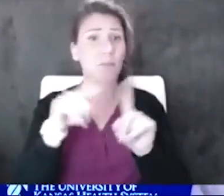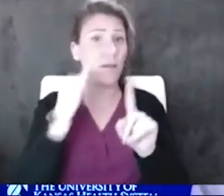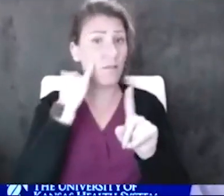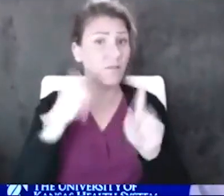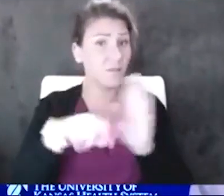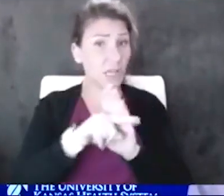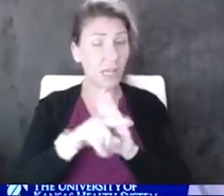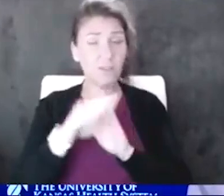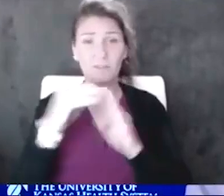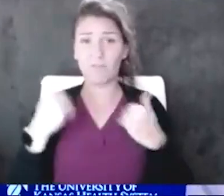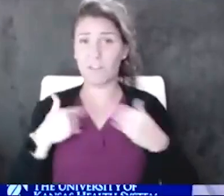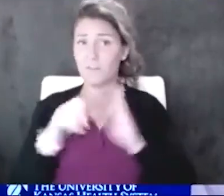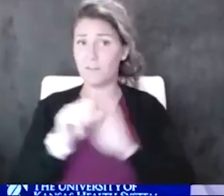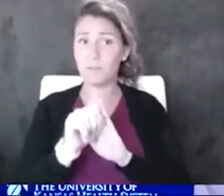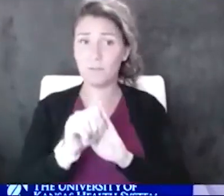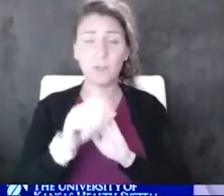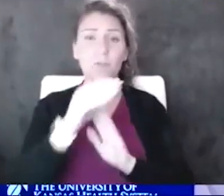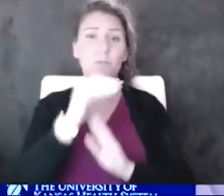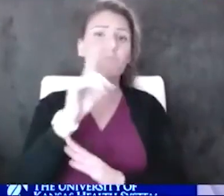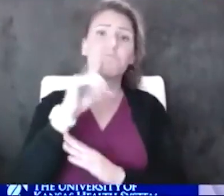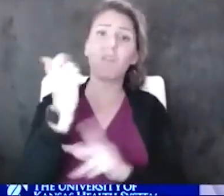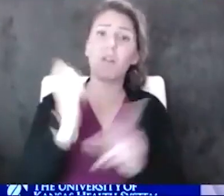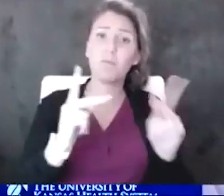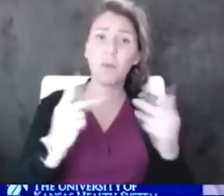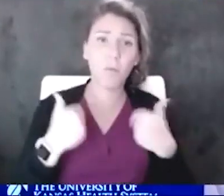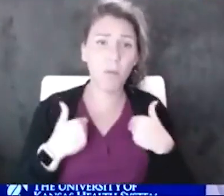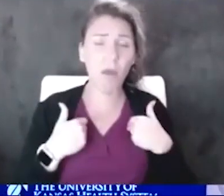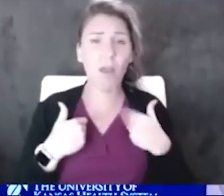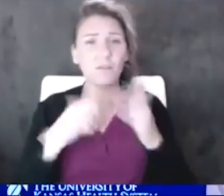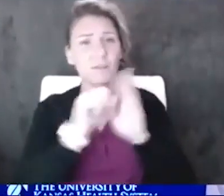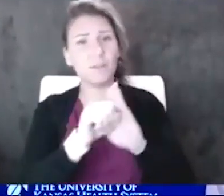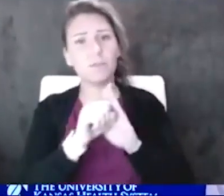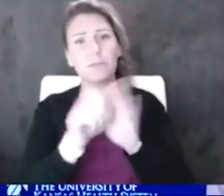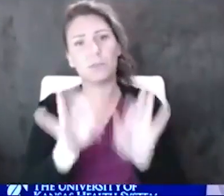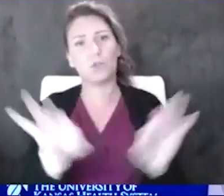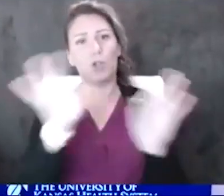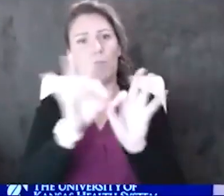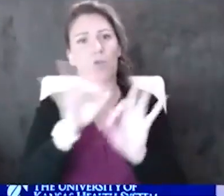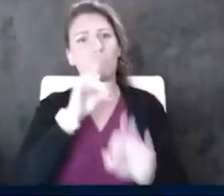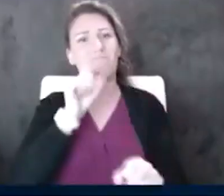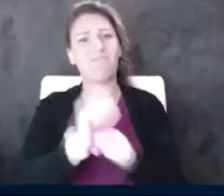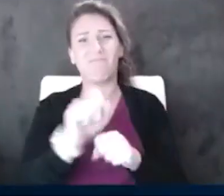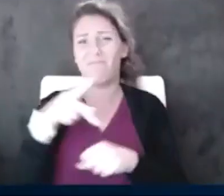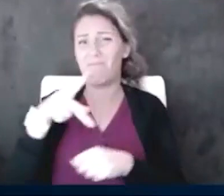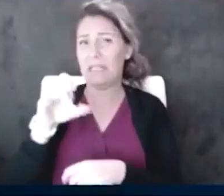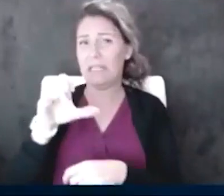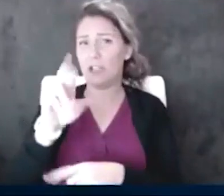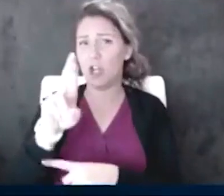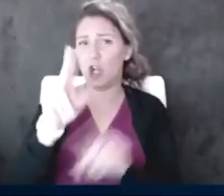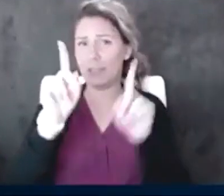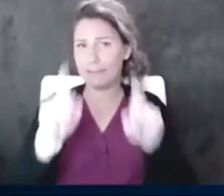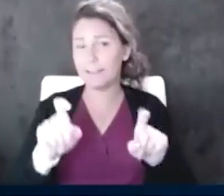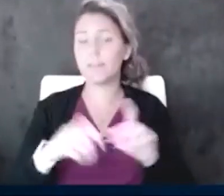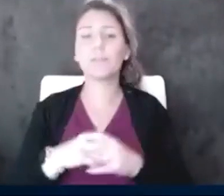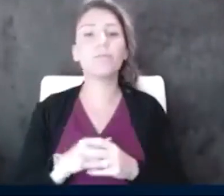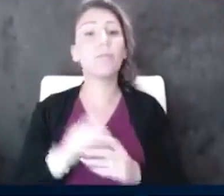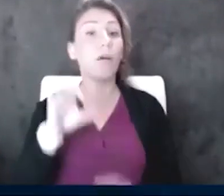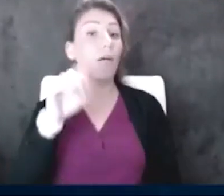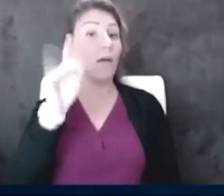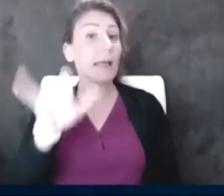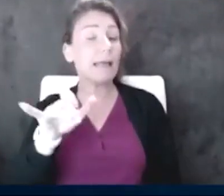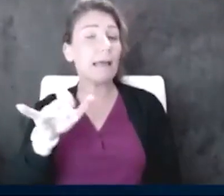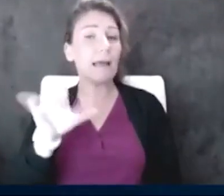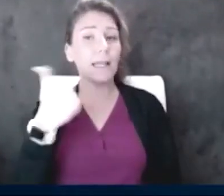other people you know are symptomatic, then I think it's important to get that confirmatory PCR as well. All right, Clay has another question. With schools starting up